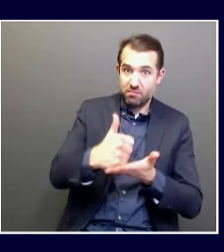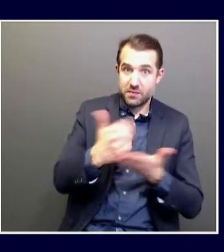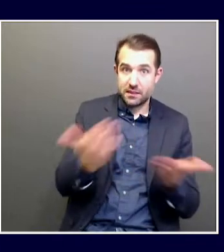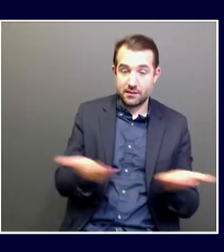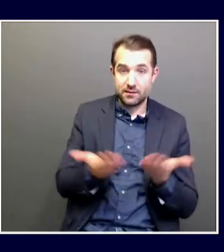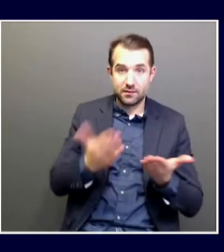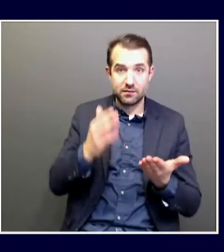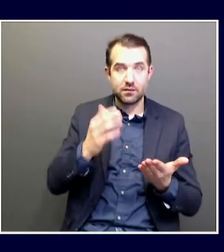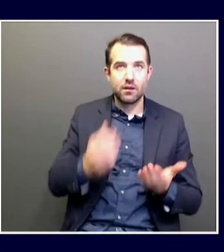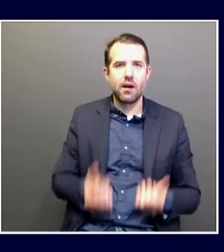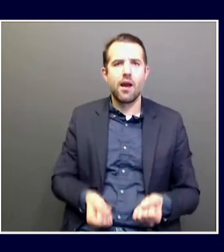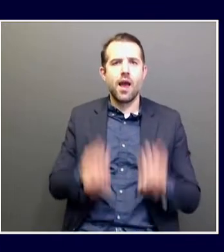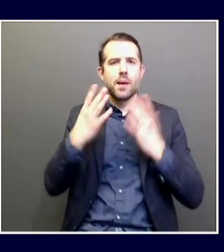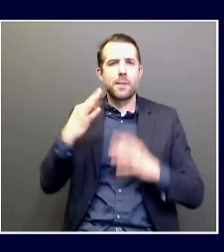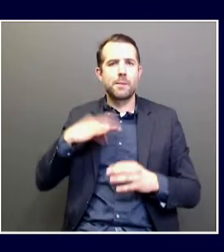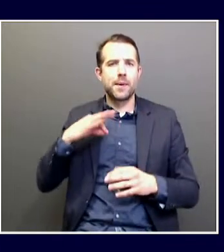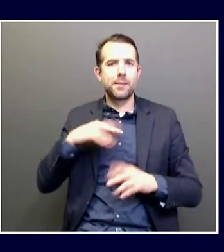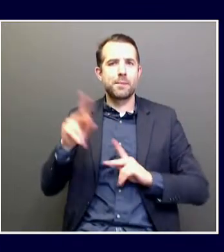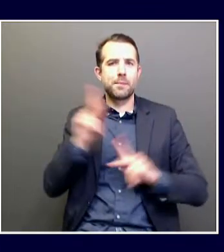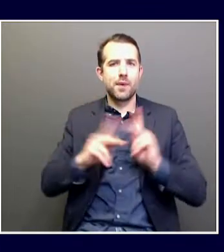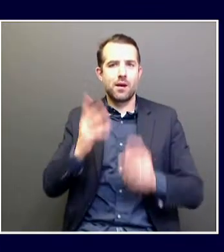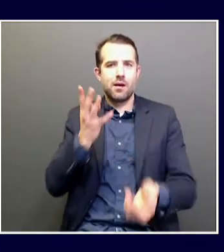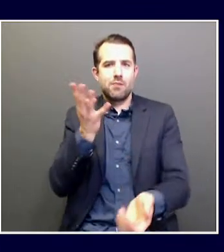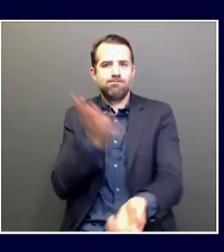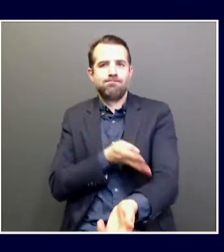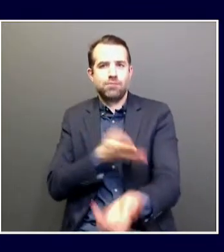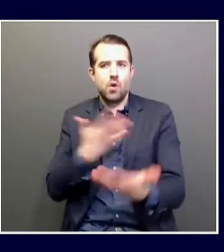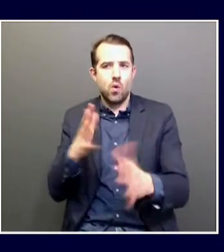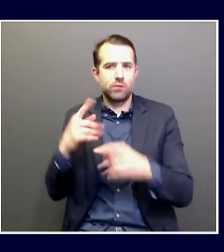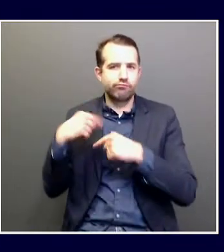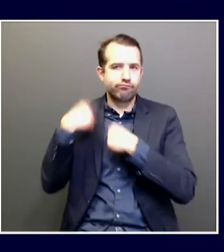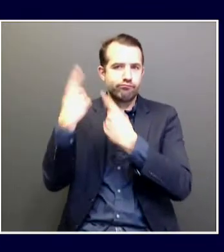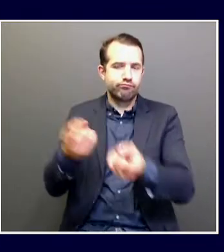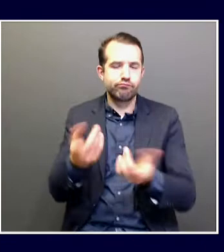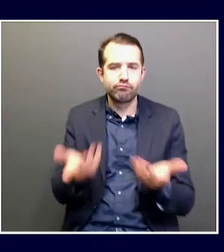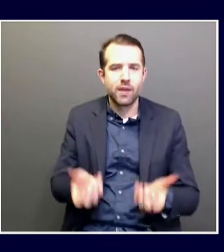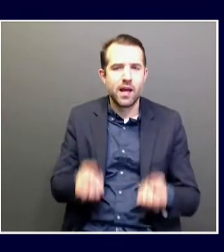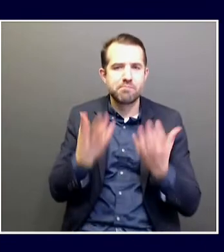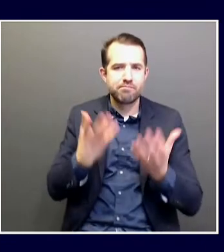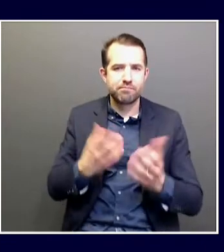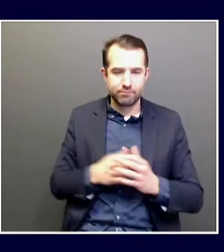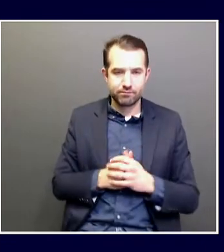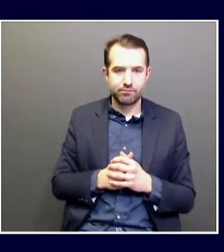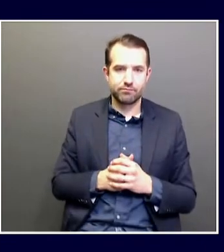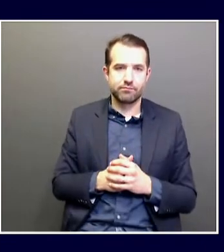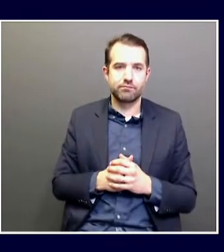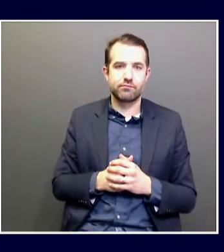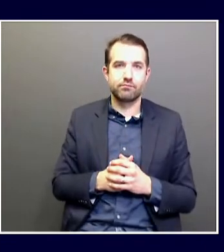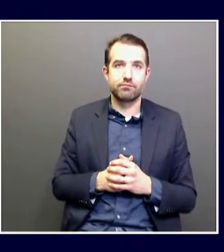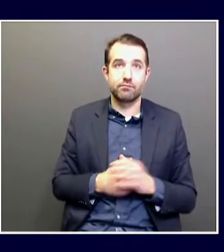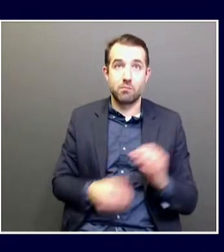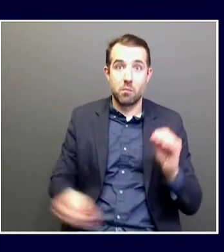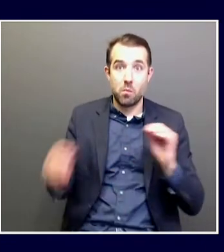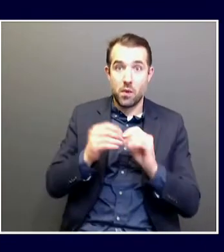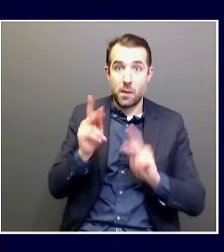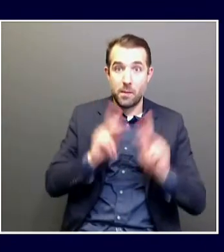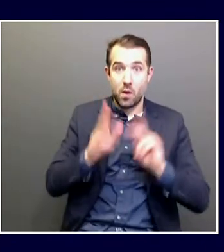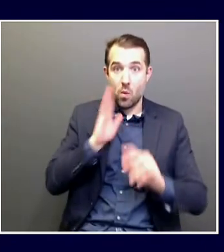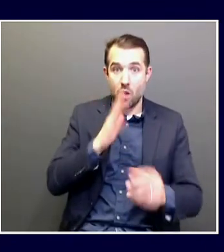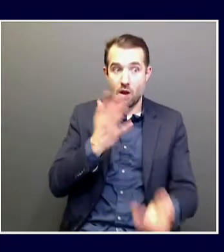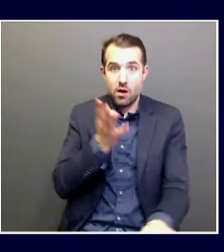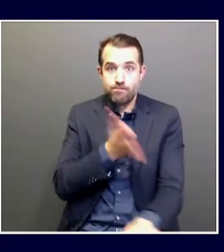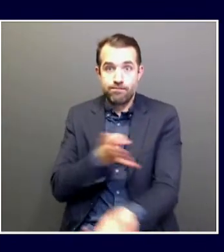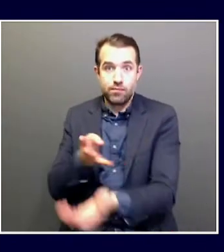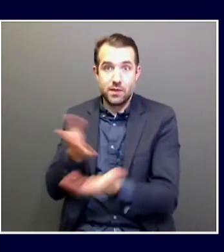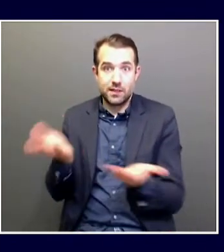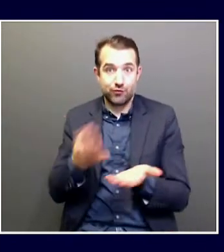have received these kinds of therapies and how many stand to receive it? So, Megan, just focusing on